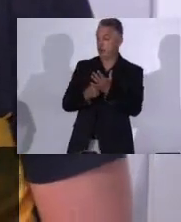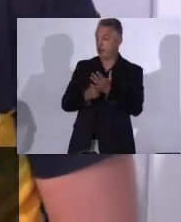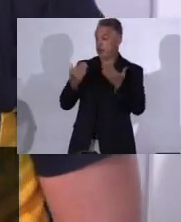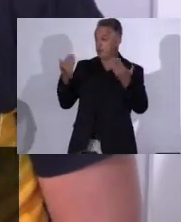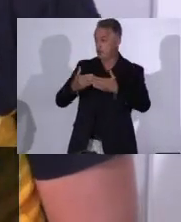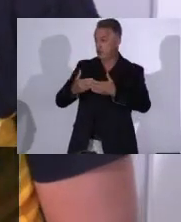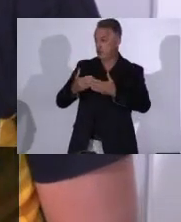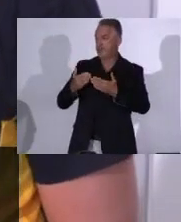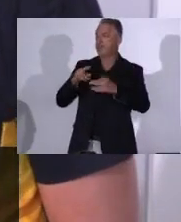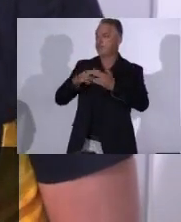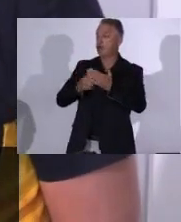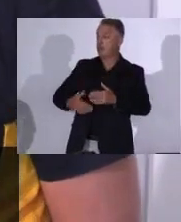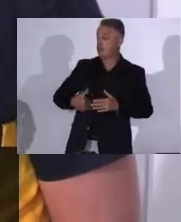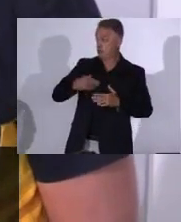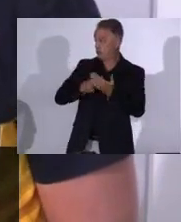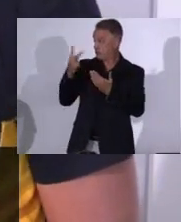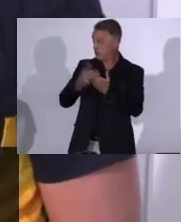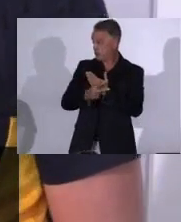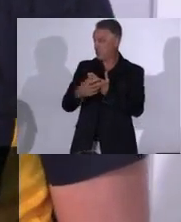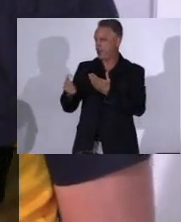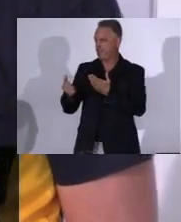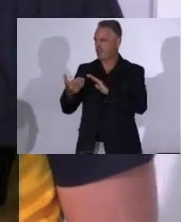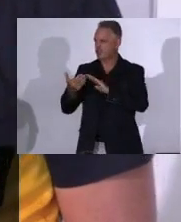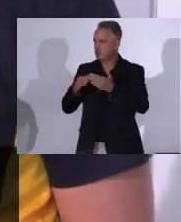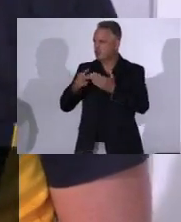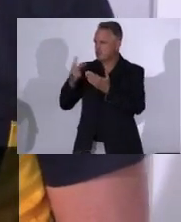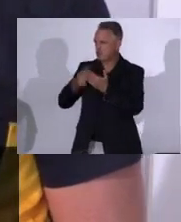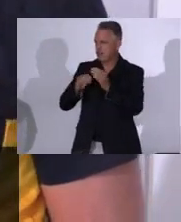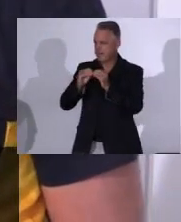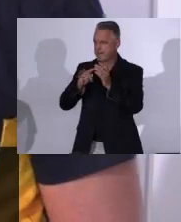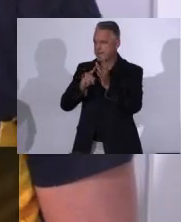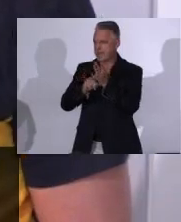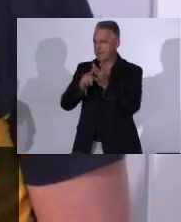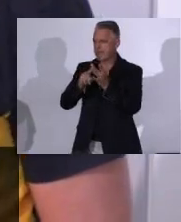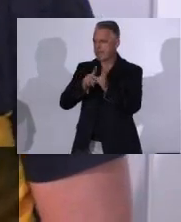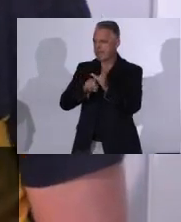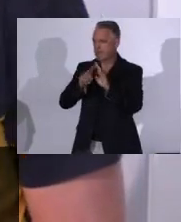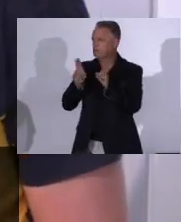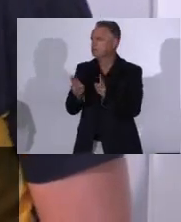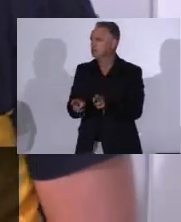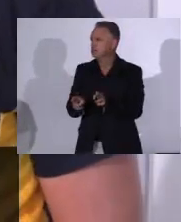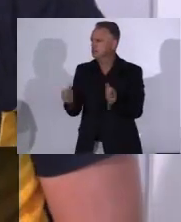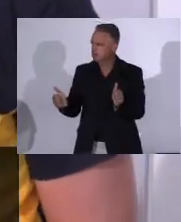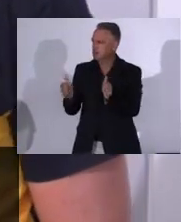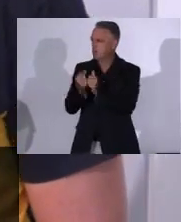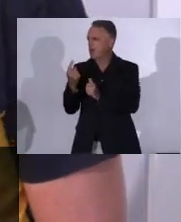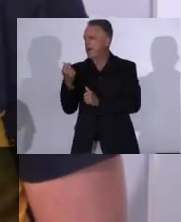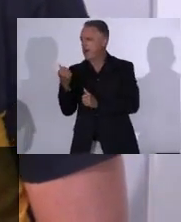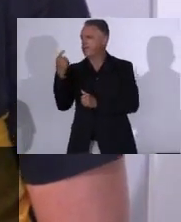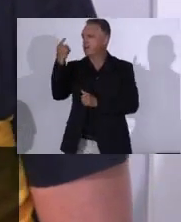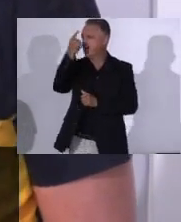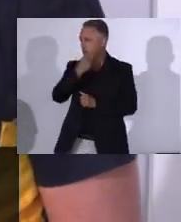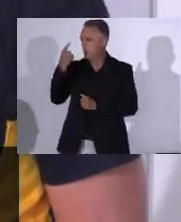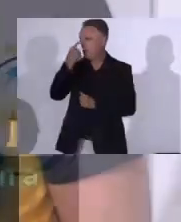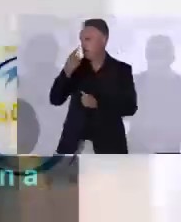of an organisation within our community called Bailey House. And we run an amazing program on a Friday morning for an hour and a half with Bailey House, where we